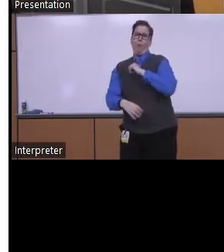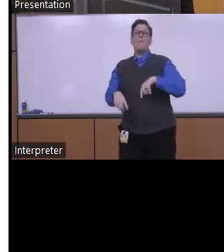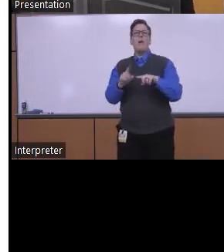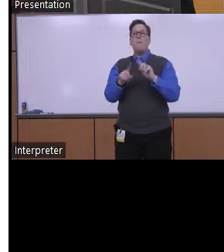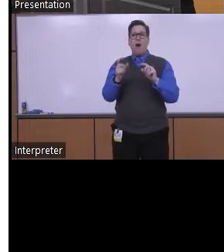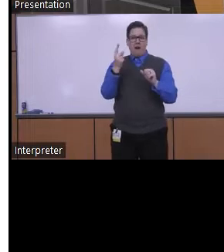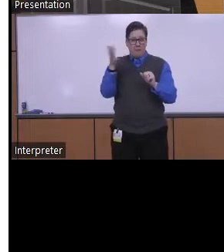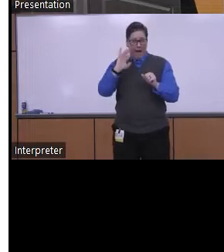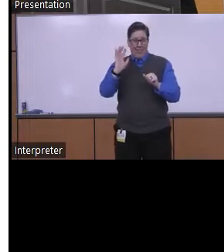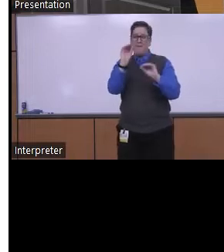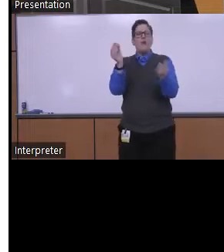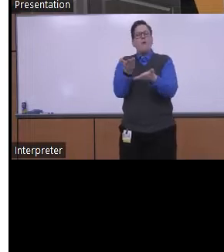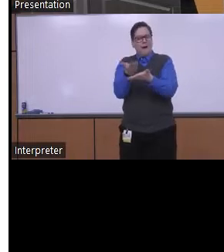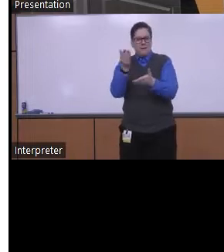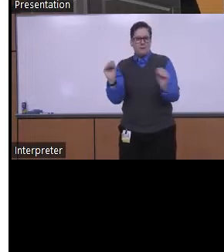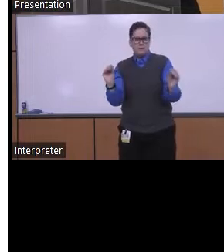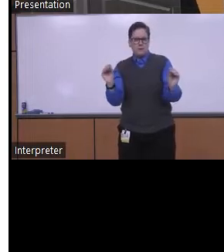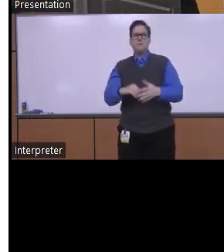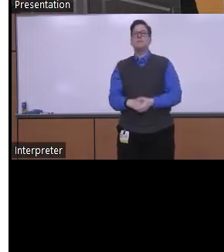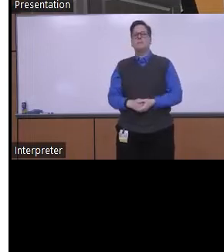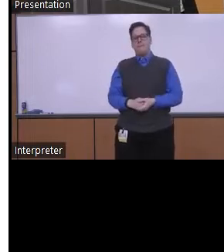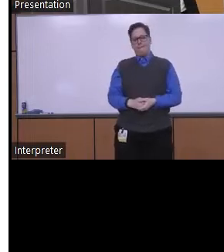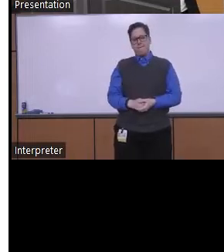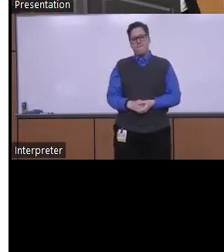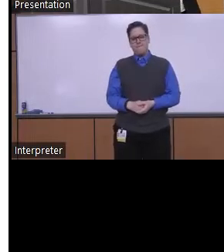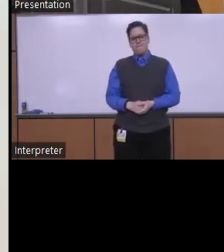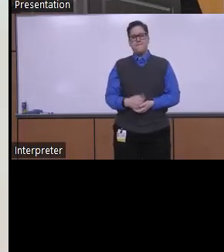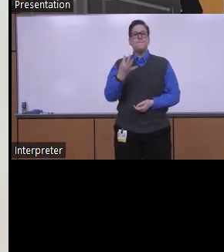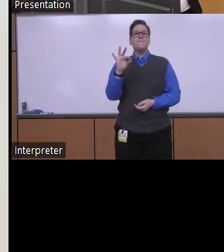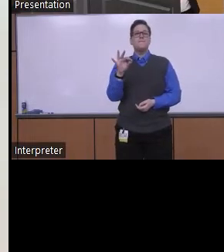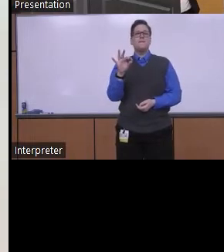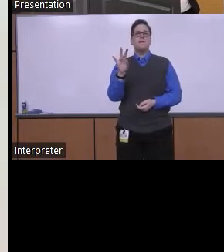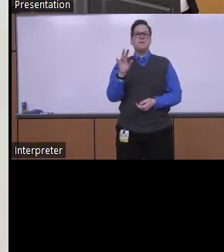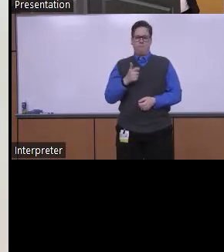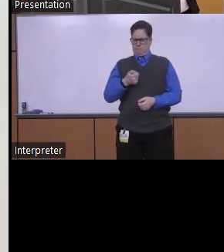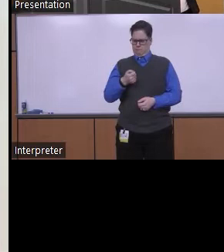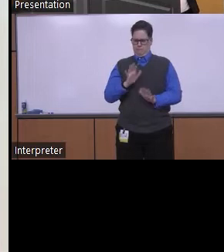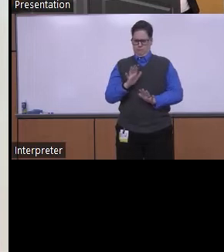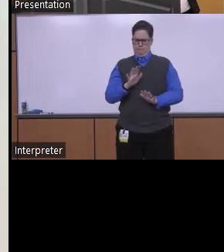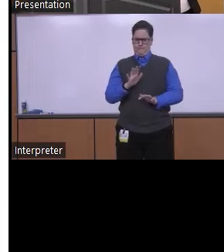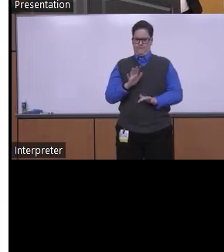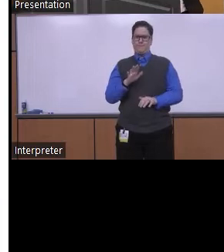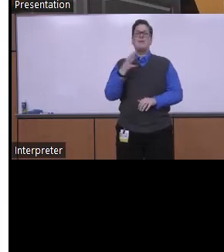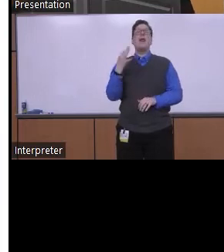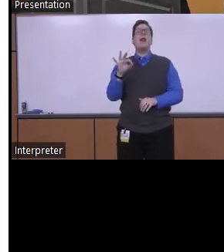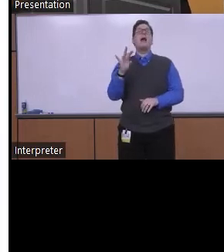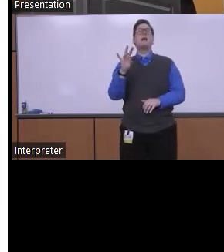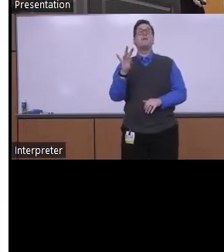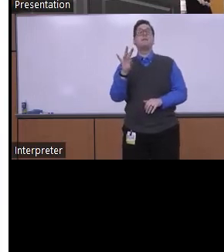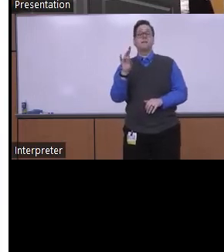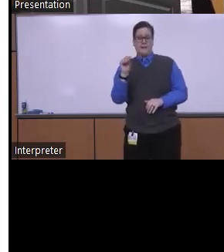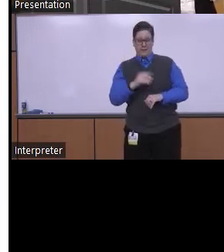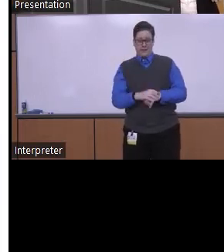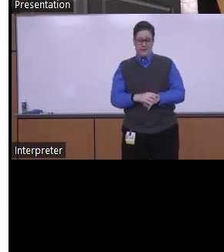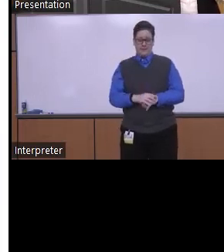existing evidence. In 1970, no, that's not the right one. There it is. In